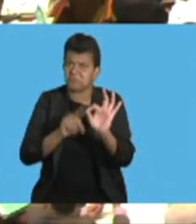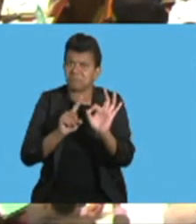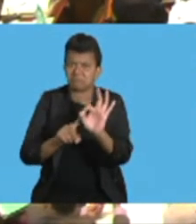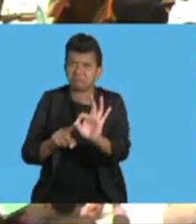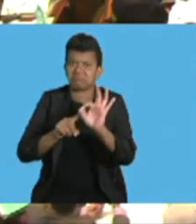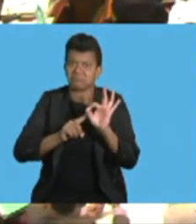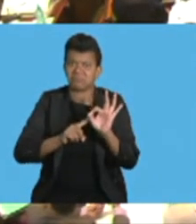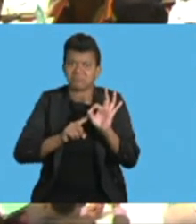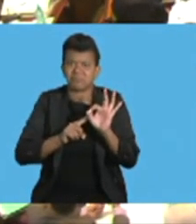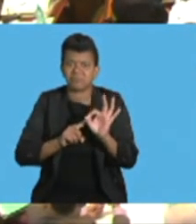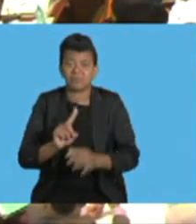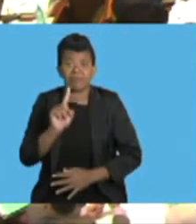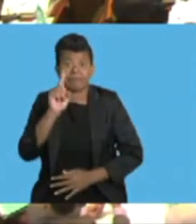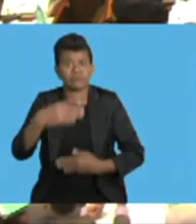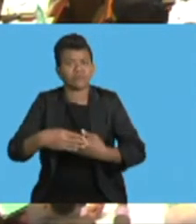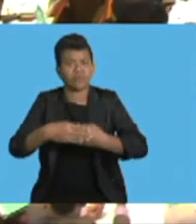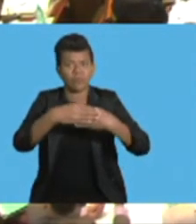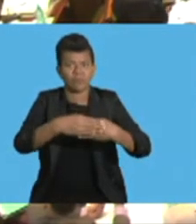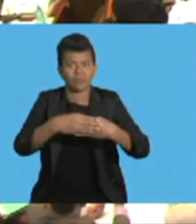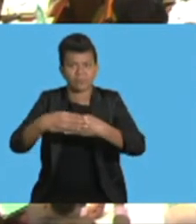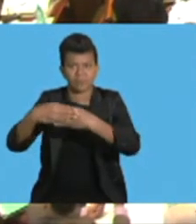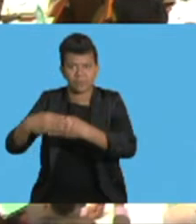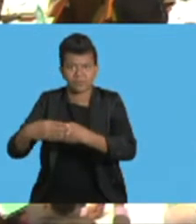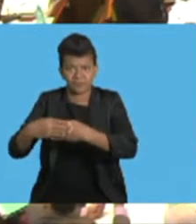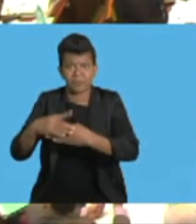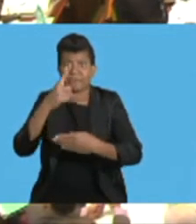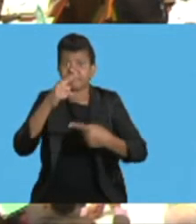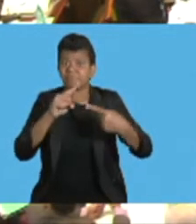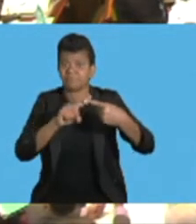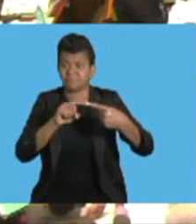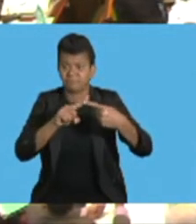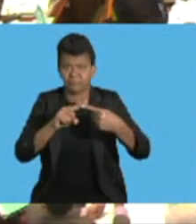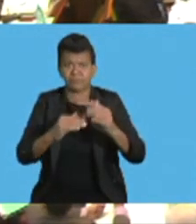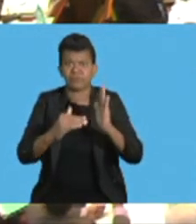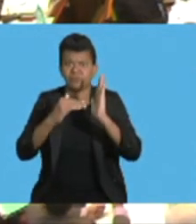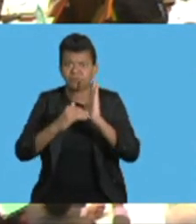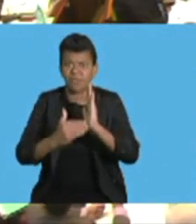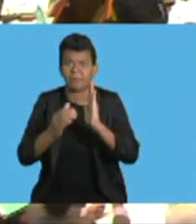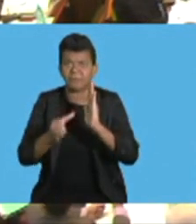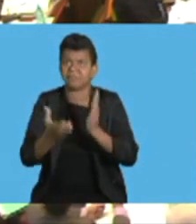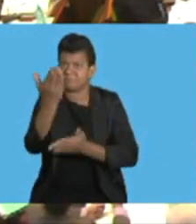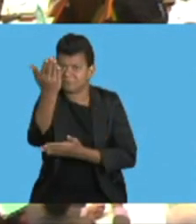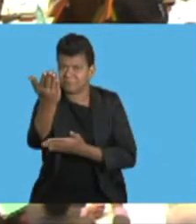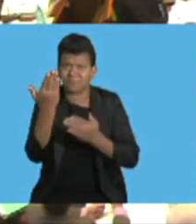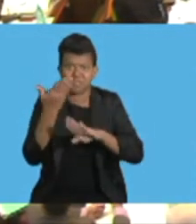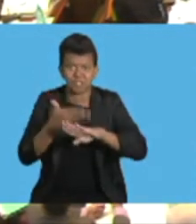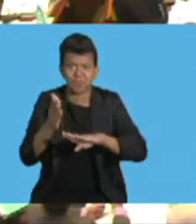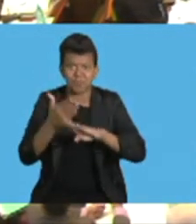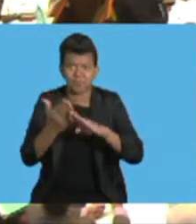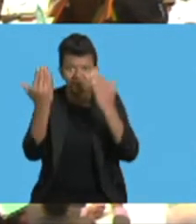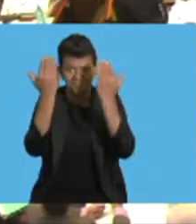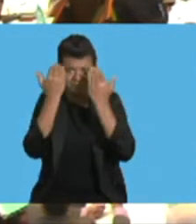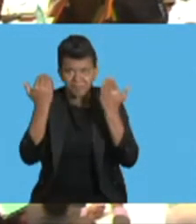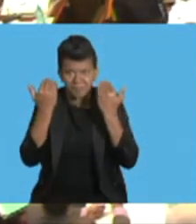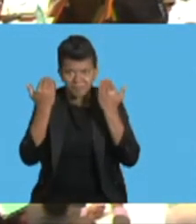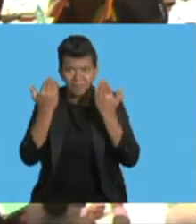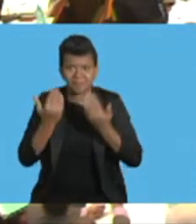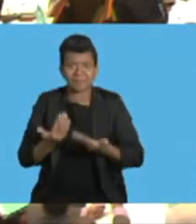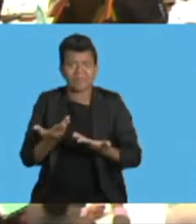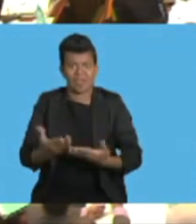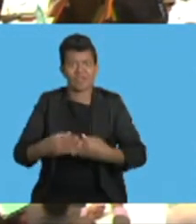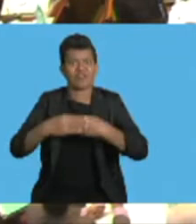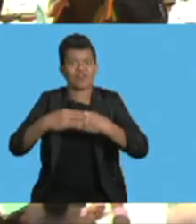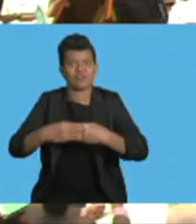like to congratulate you on your appointment as the Speaker of this August House, and I also wish you well in your time as the Speaker.